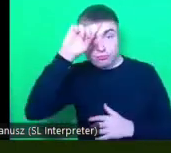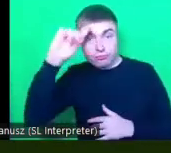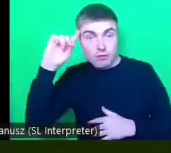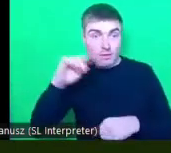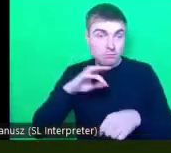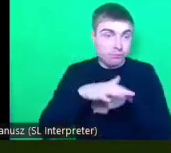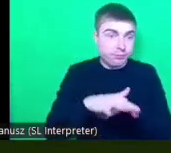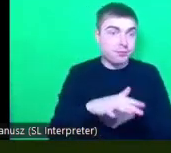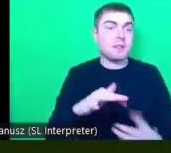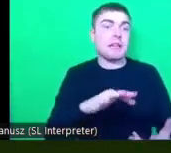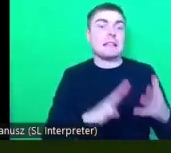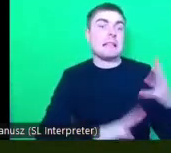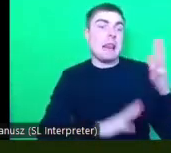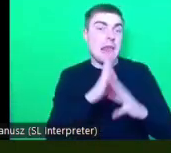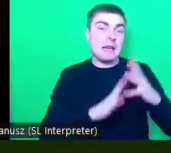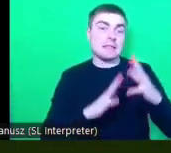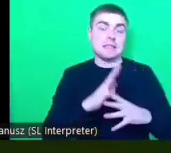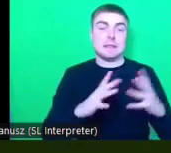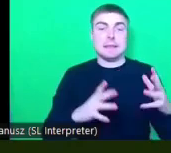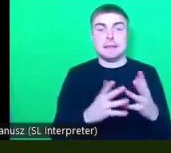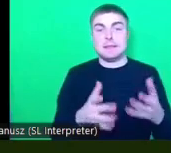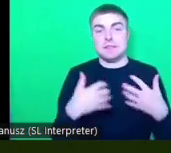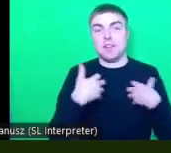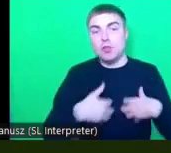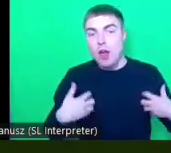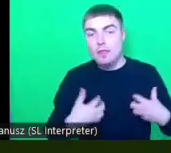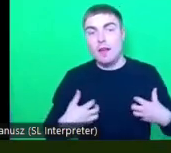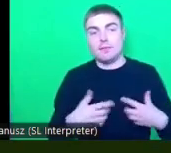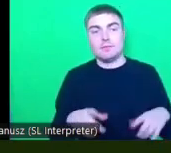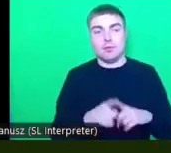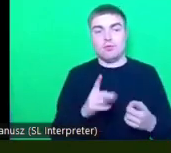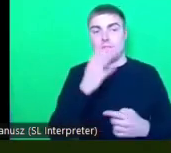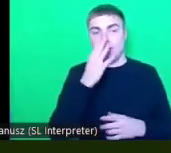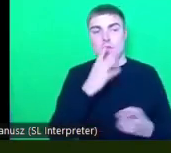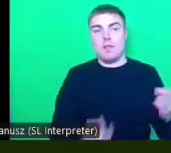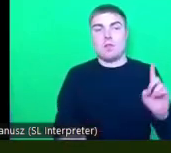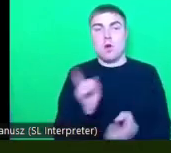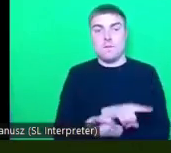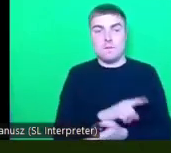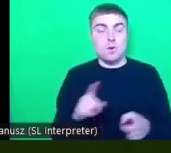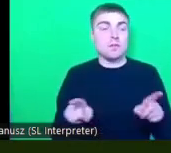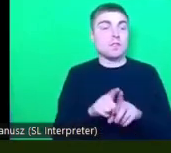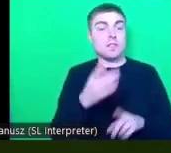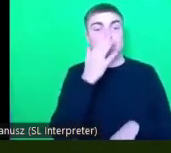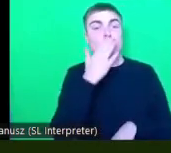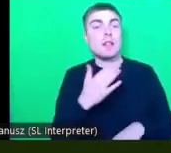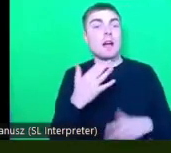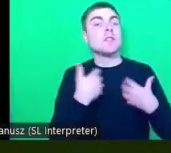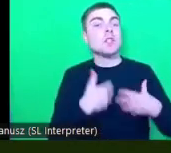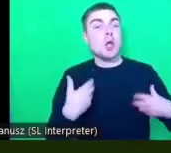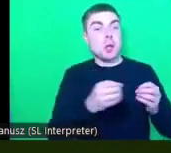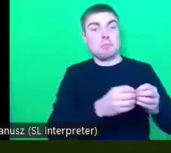but also the number and the demography of predator species.